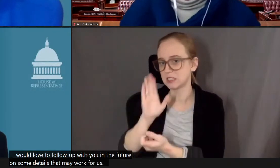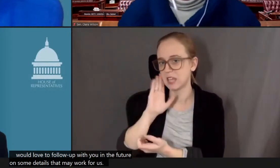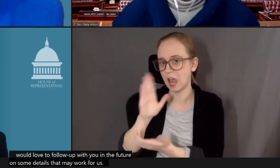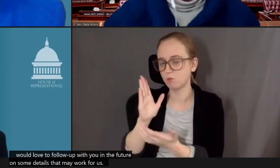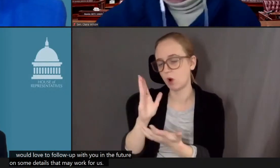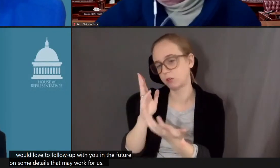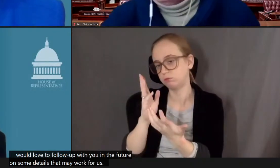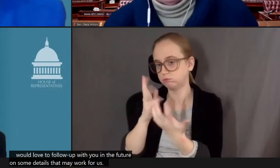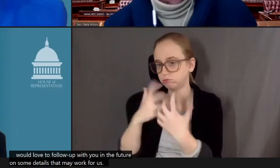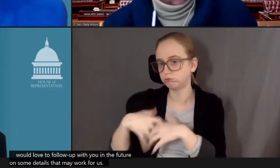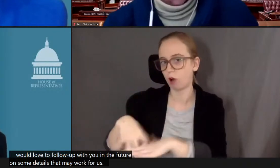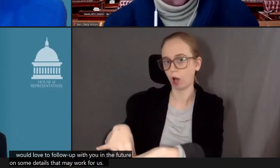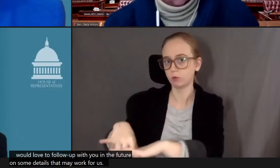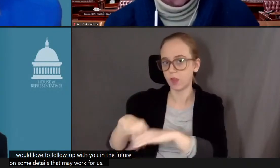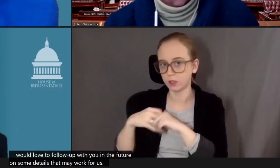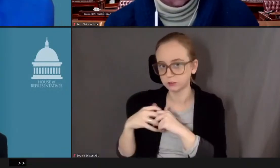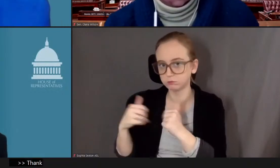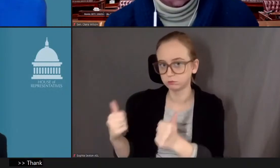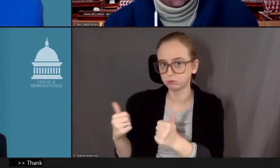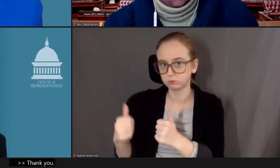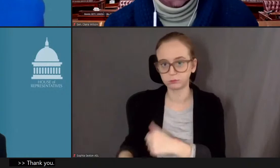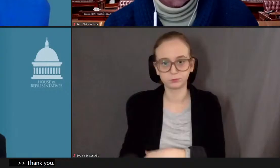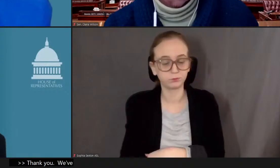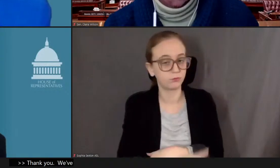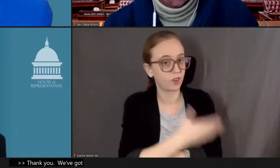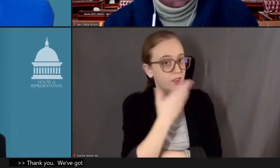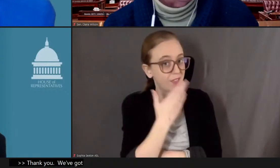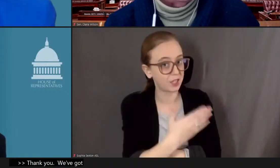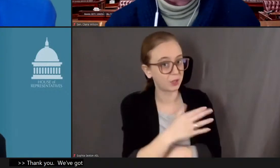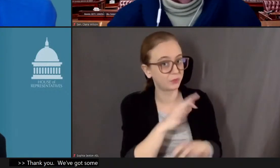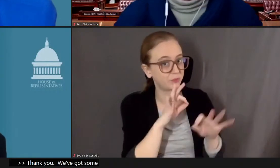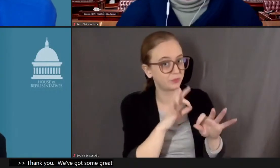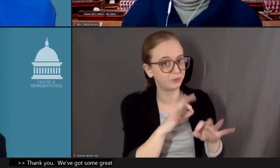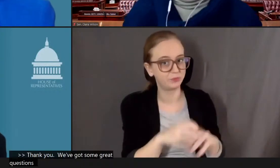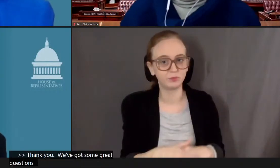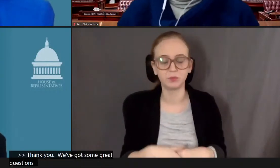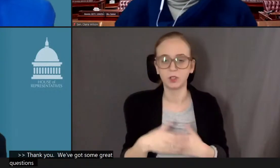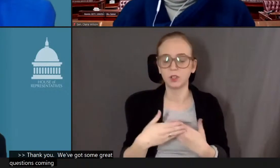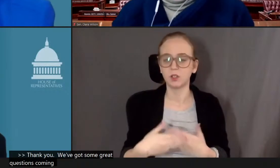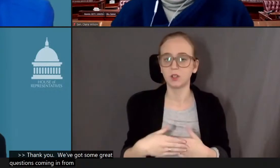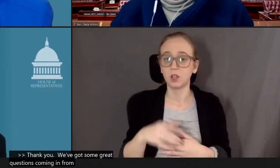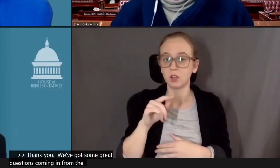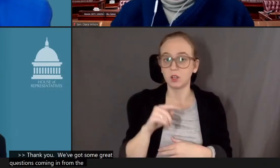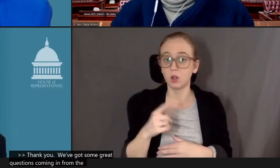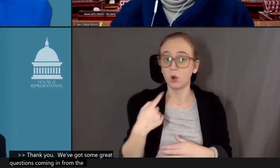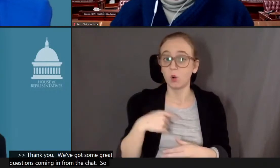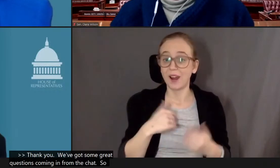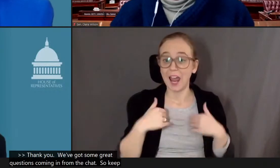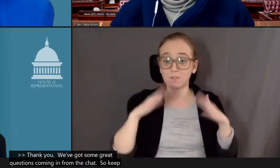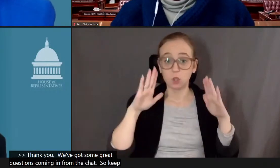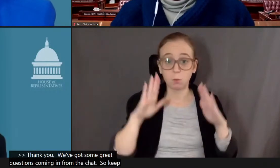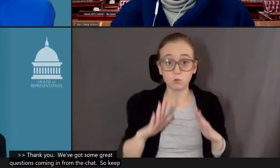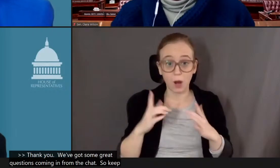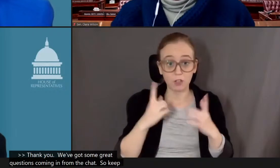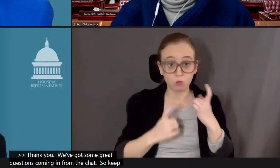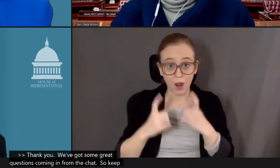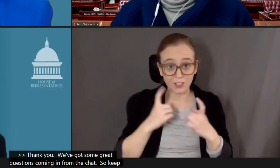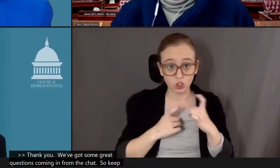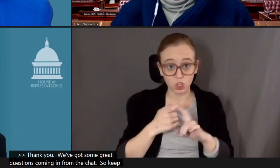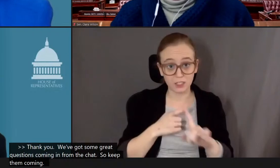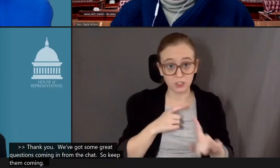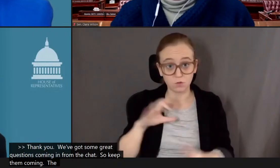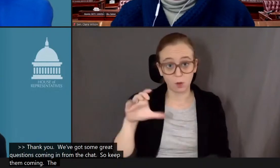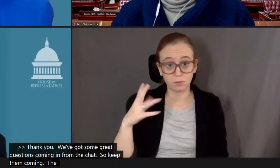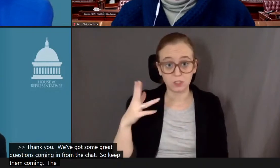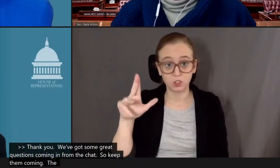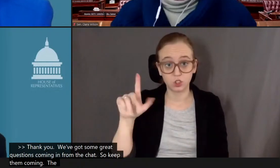Thank you. We've got some great questions coming in from the chat, so keep them coming. The next question we